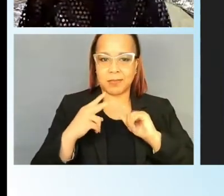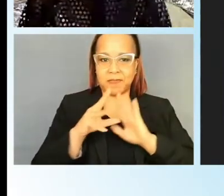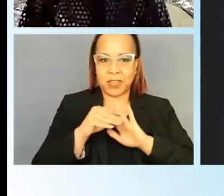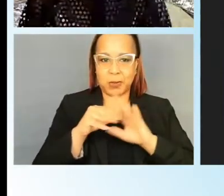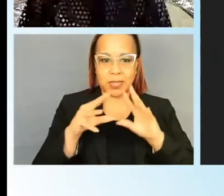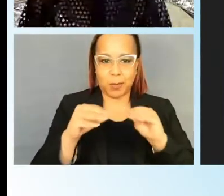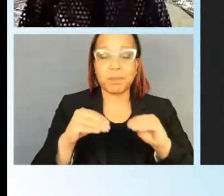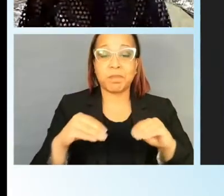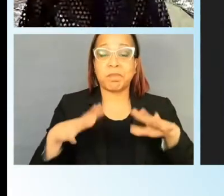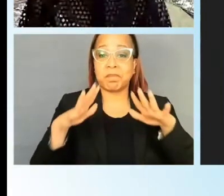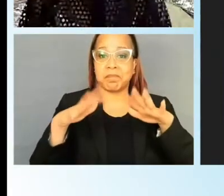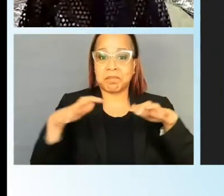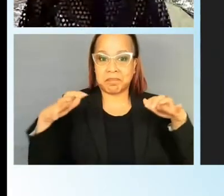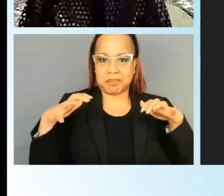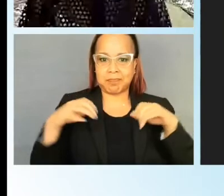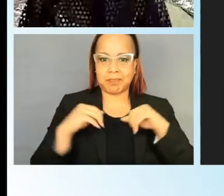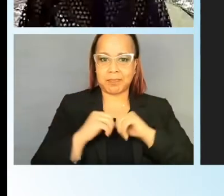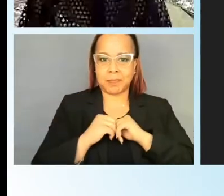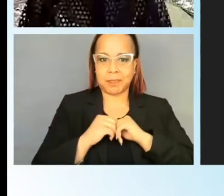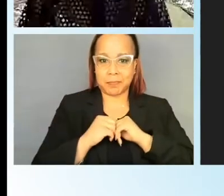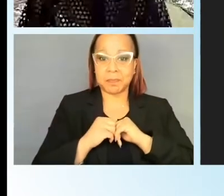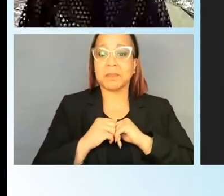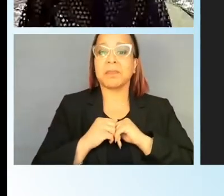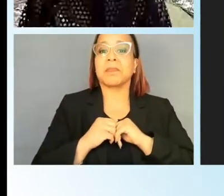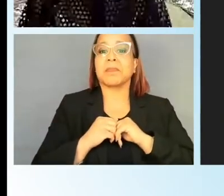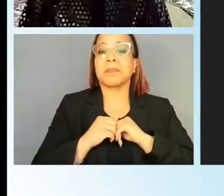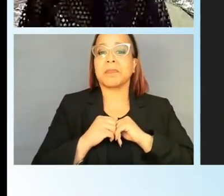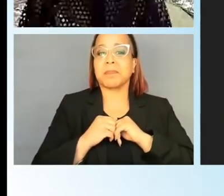are seats come after her.